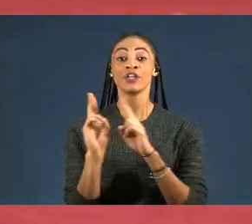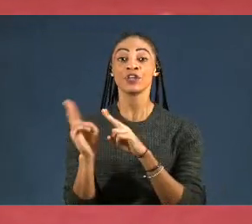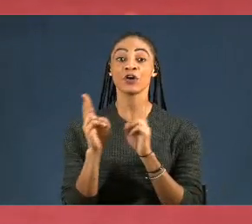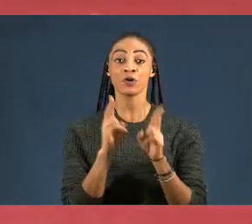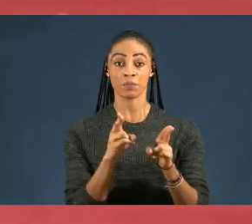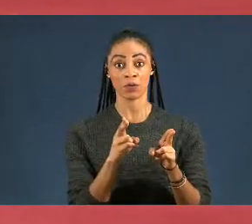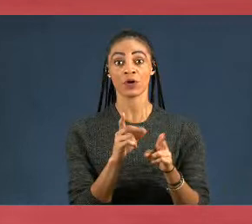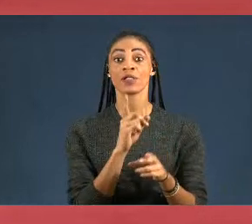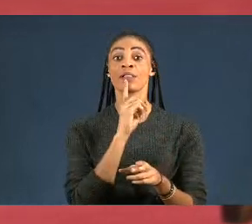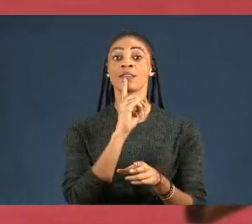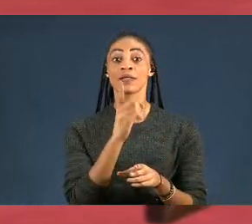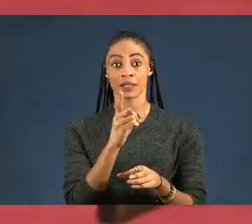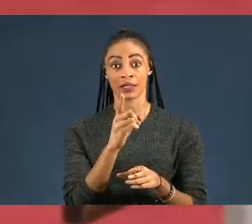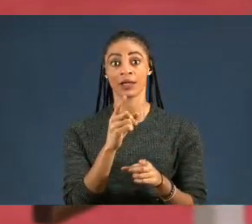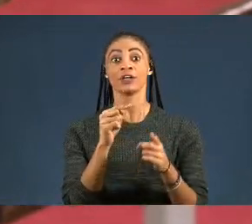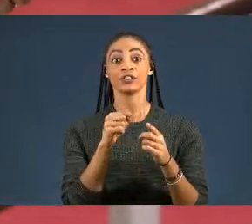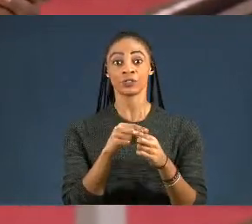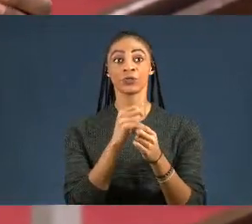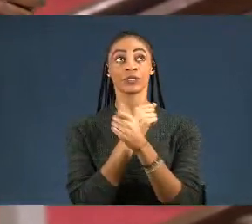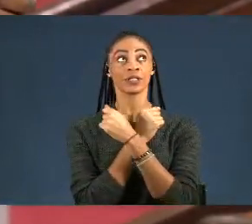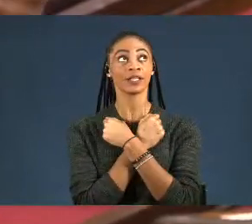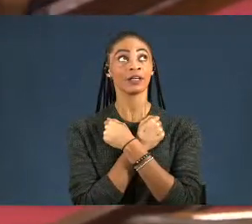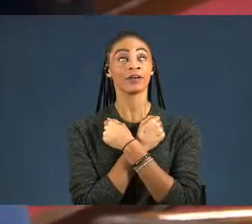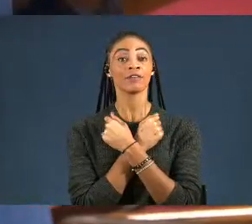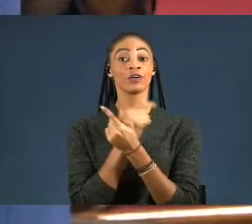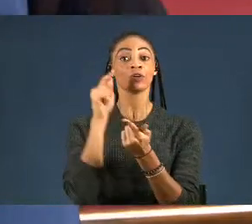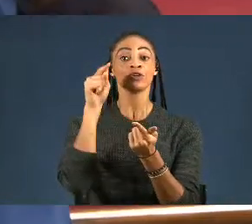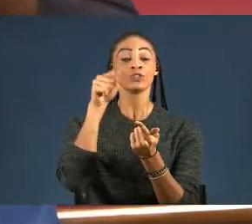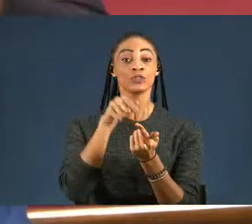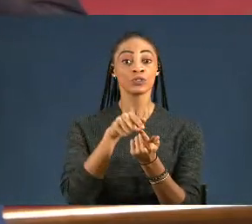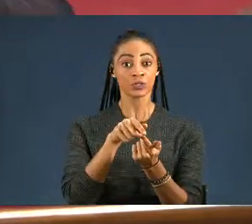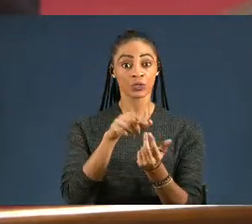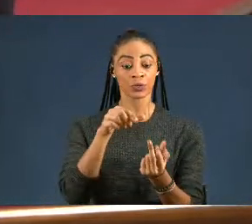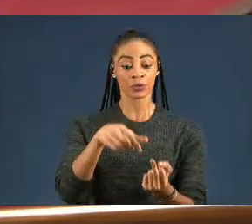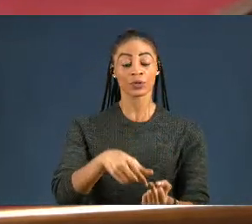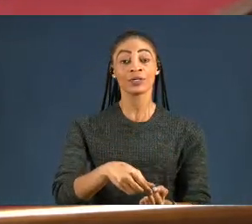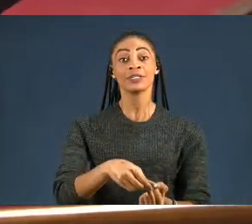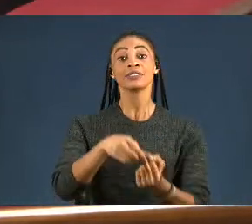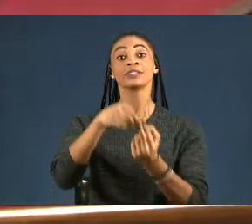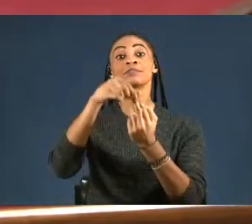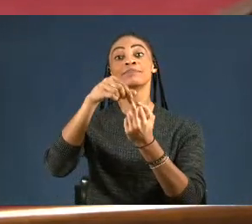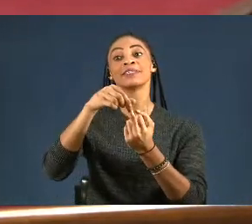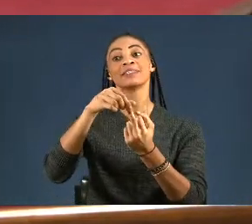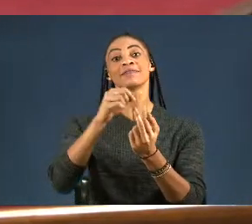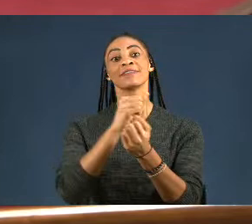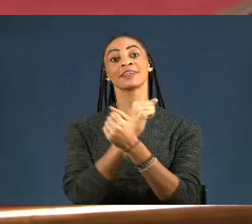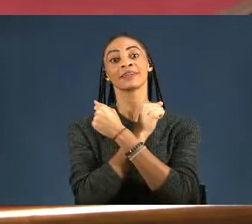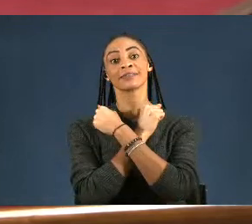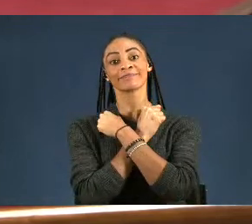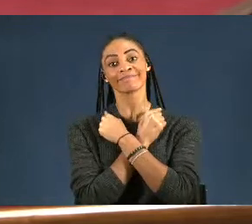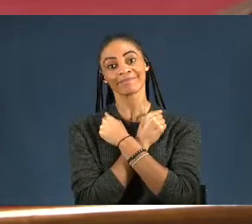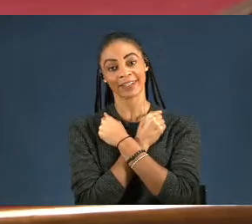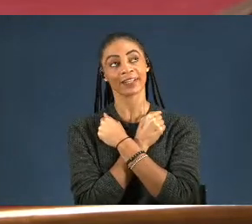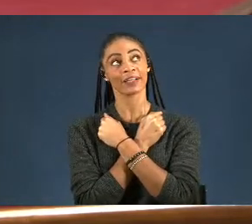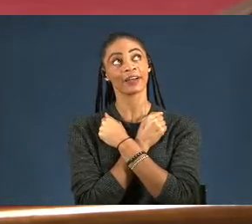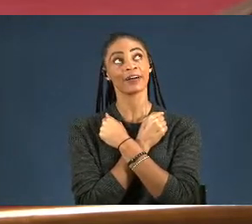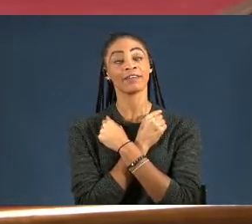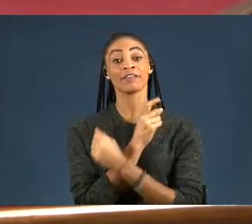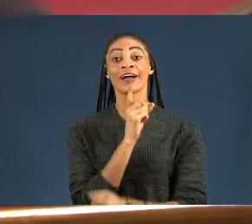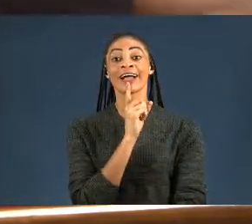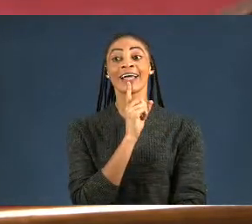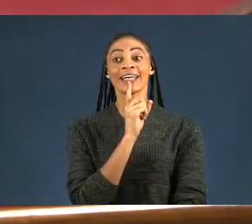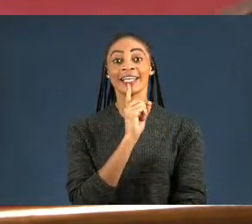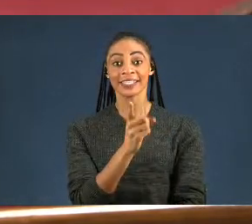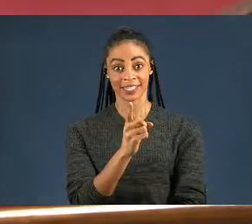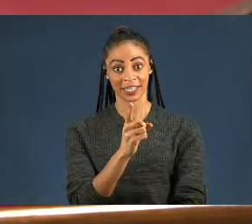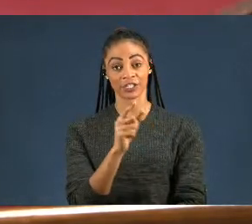to specific commands, general commands and instructions for the family, because the instruction to love is